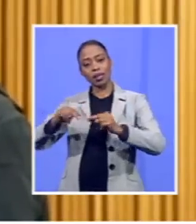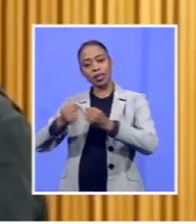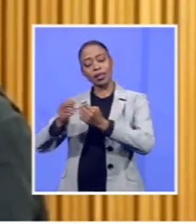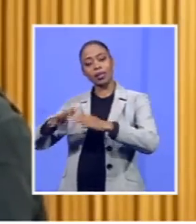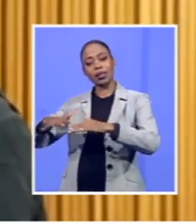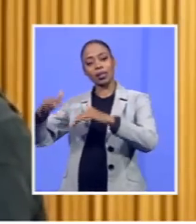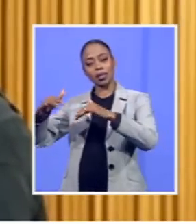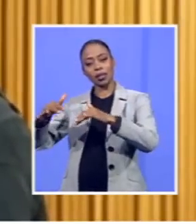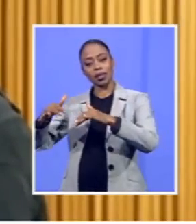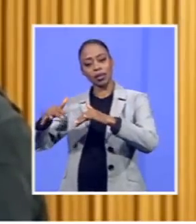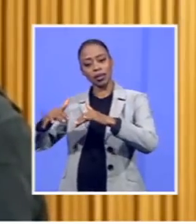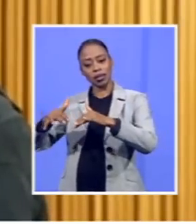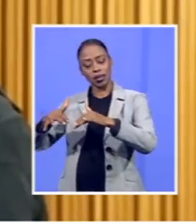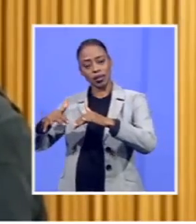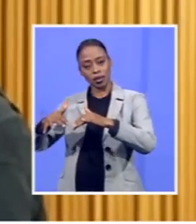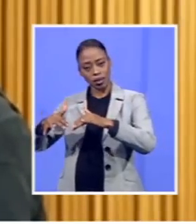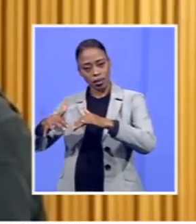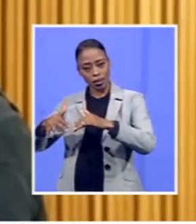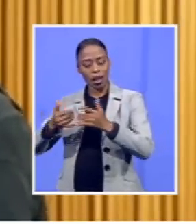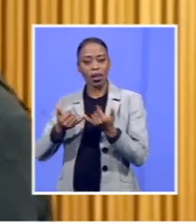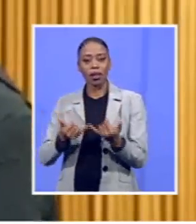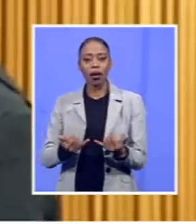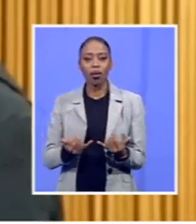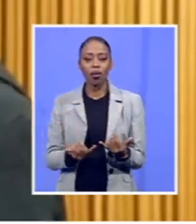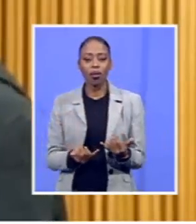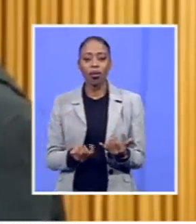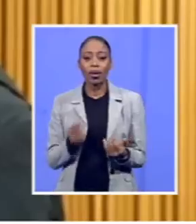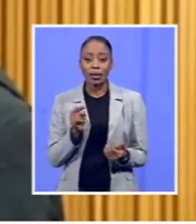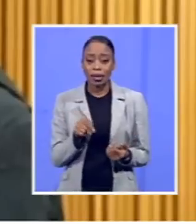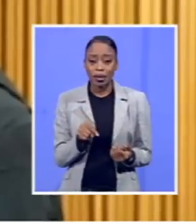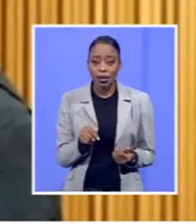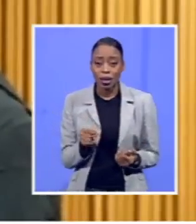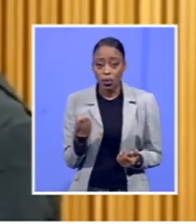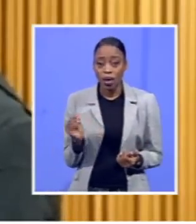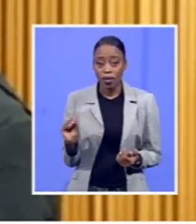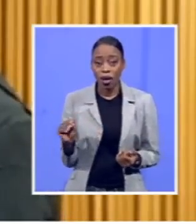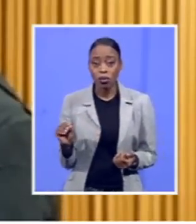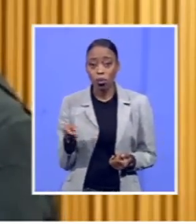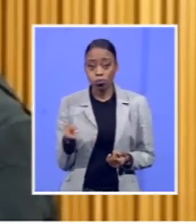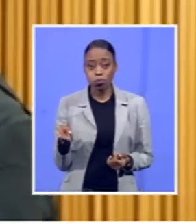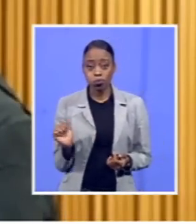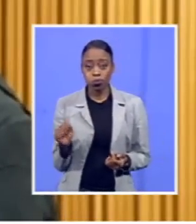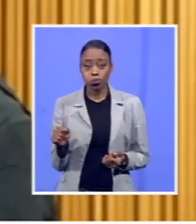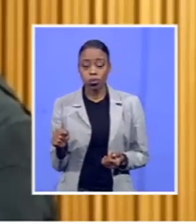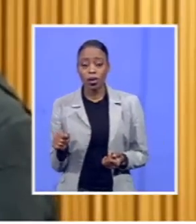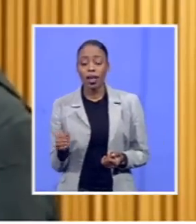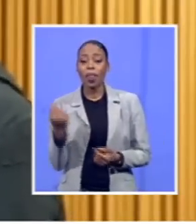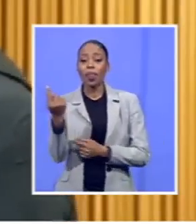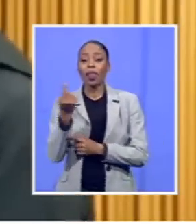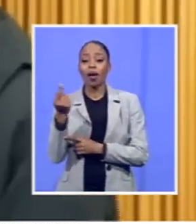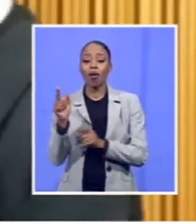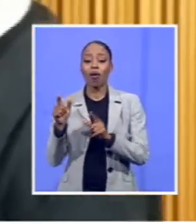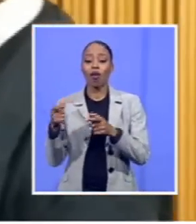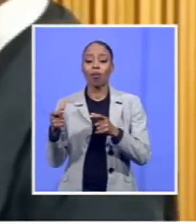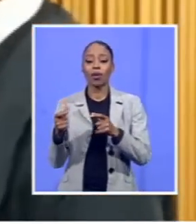makes the findings. Yes. Now that's the one that's sitting. And that's the only committee that the